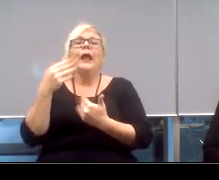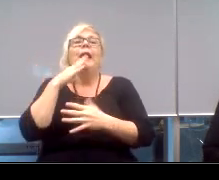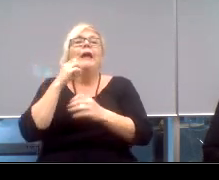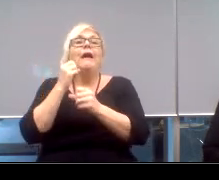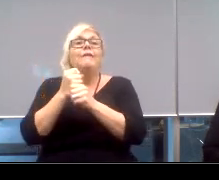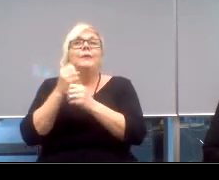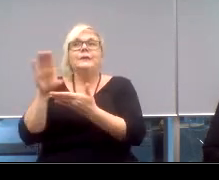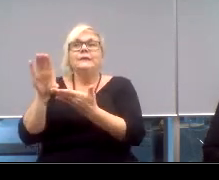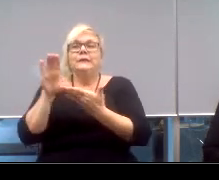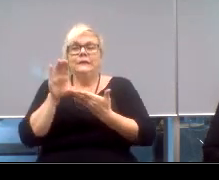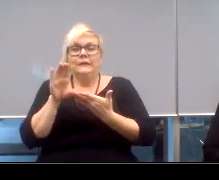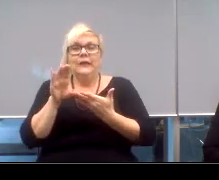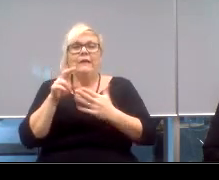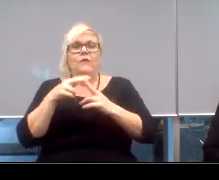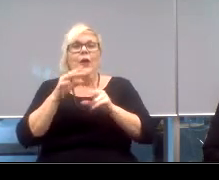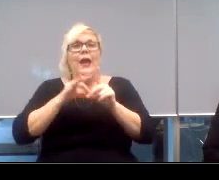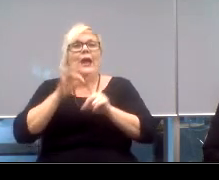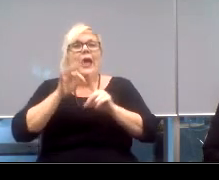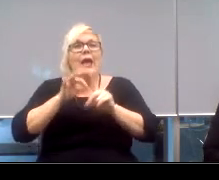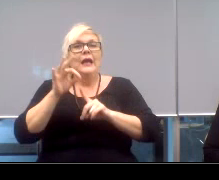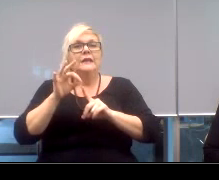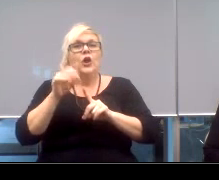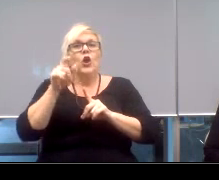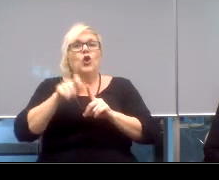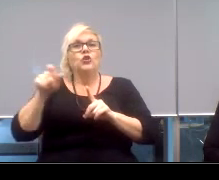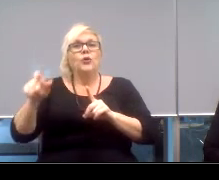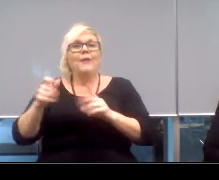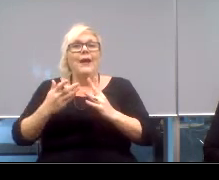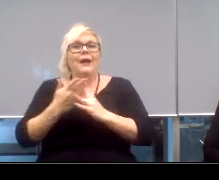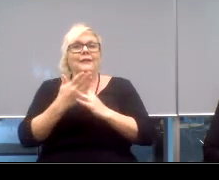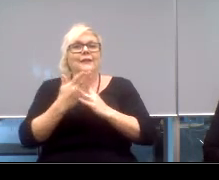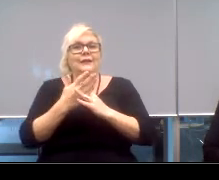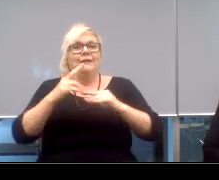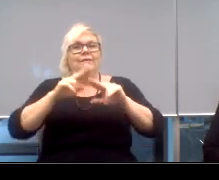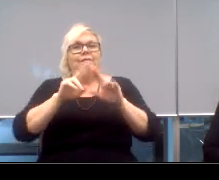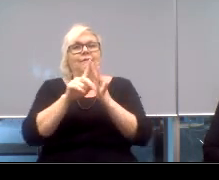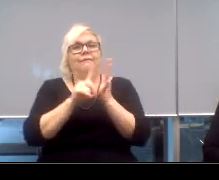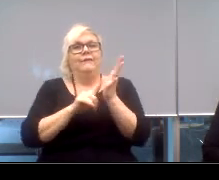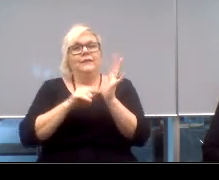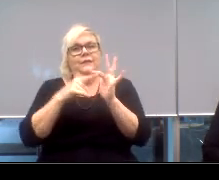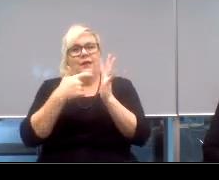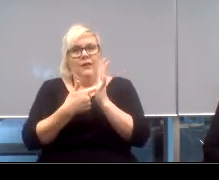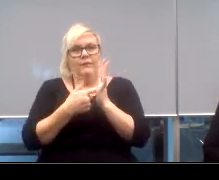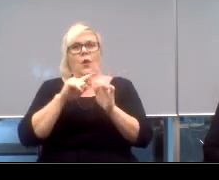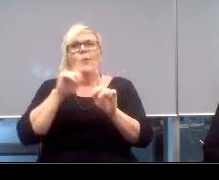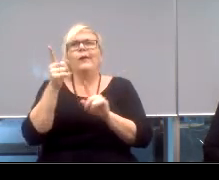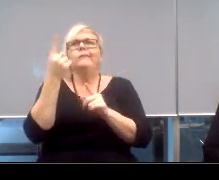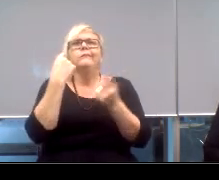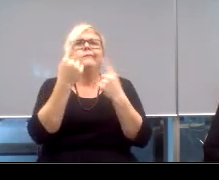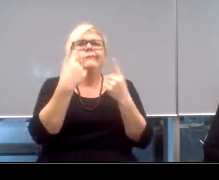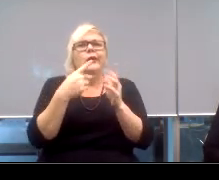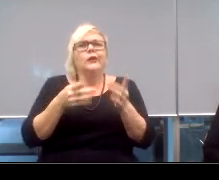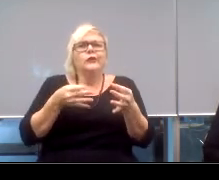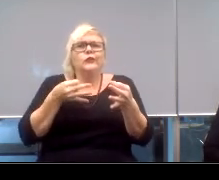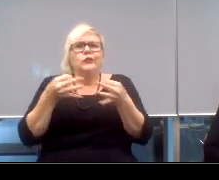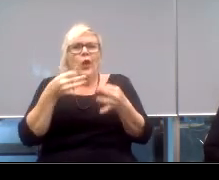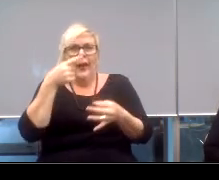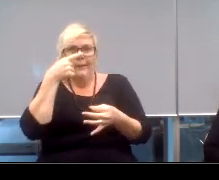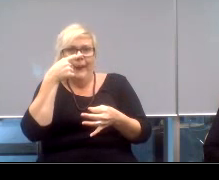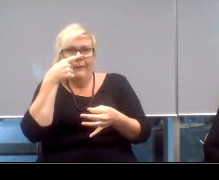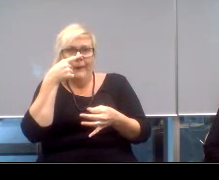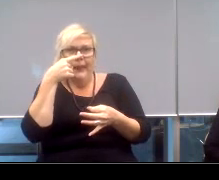an enhanced consumer access filter on the site. We've employed co-design and co-creation and